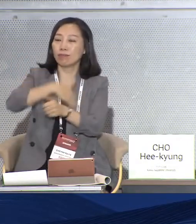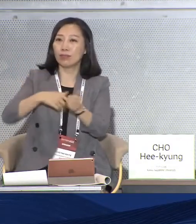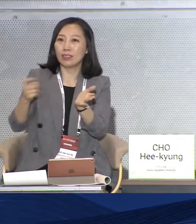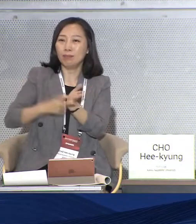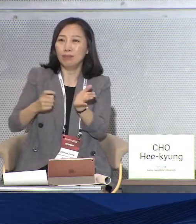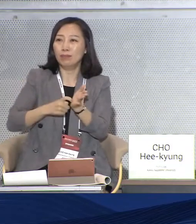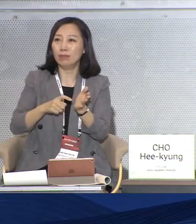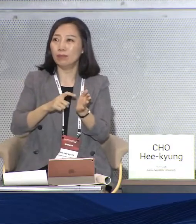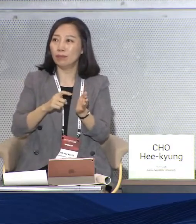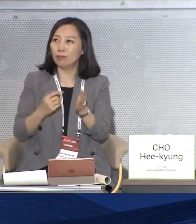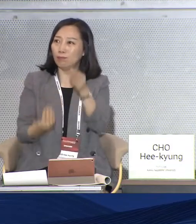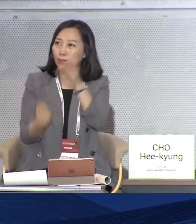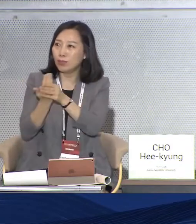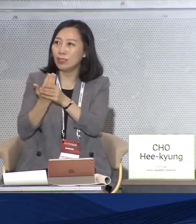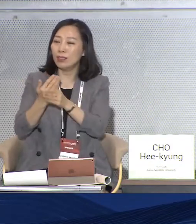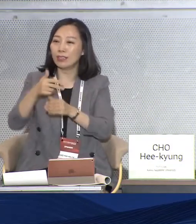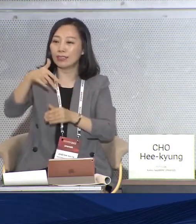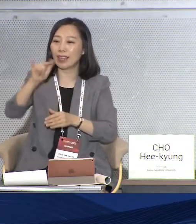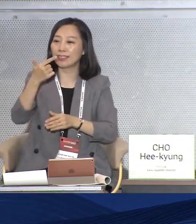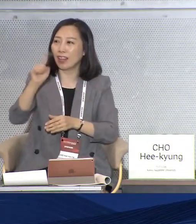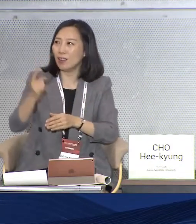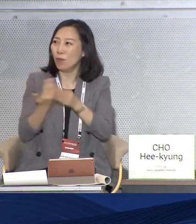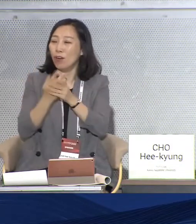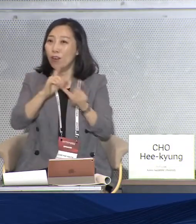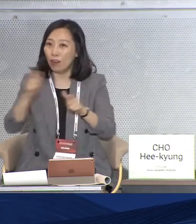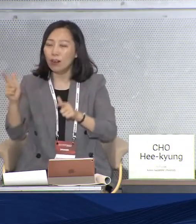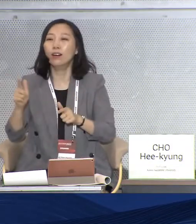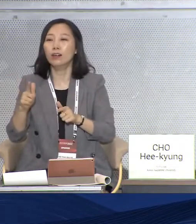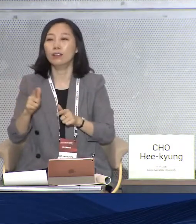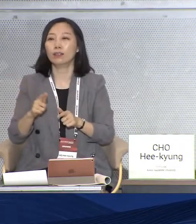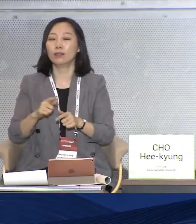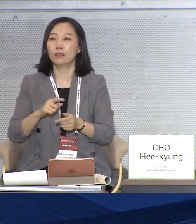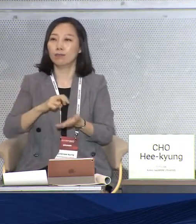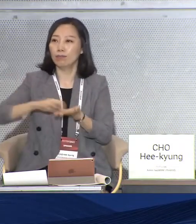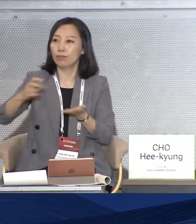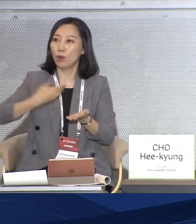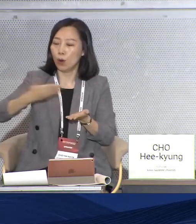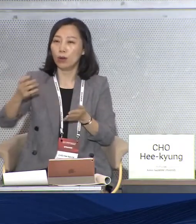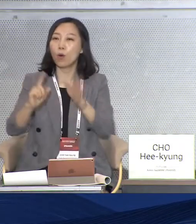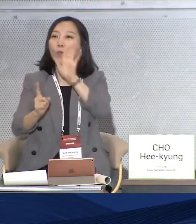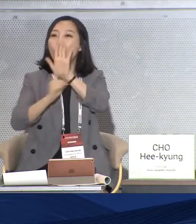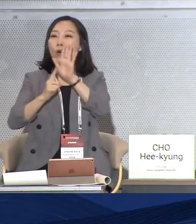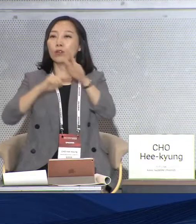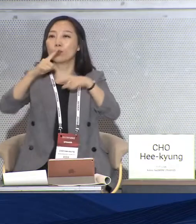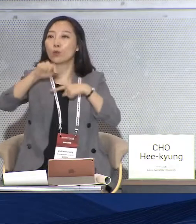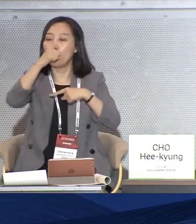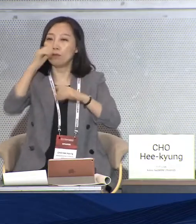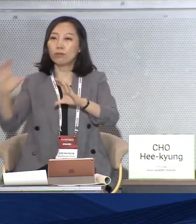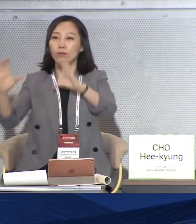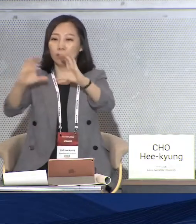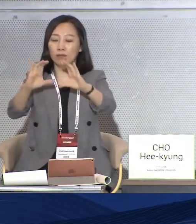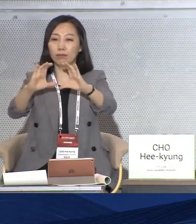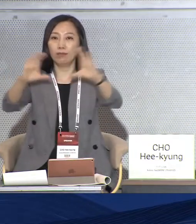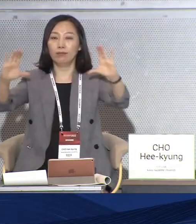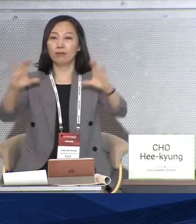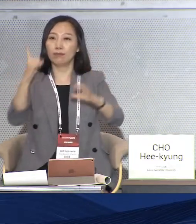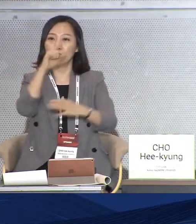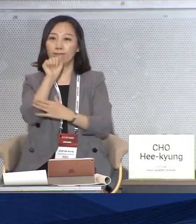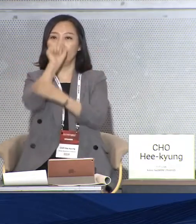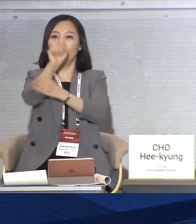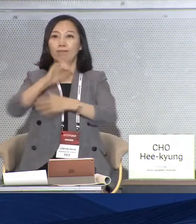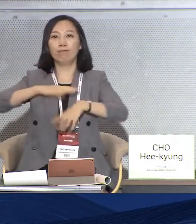it. So again, there's more convenience with two people with hearing losses. Now when there is a